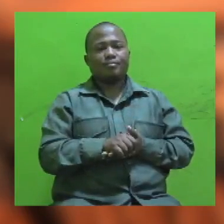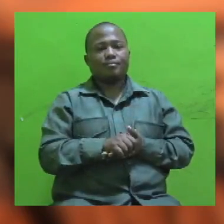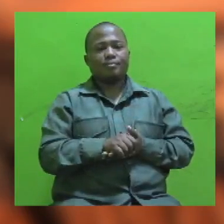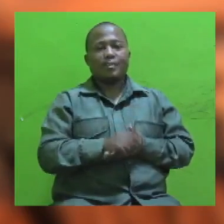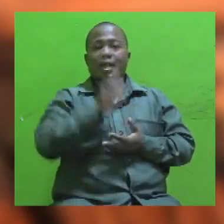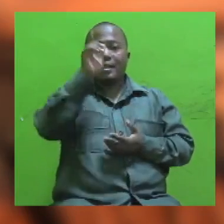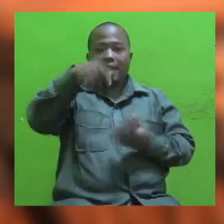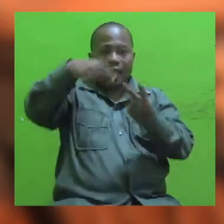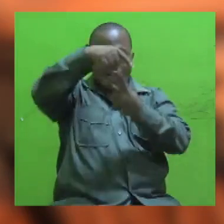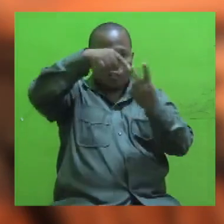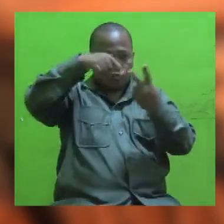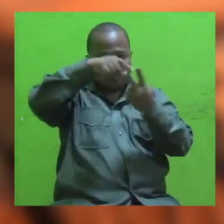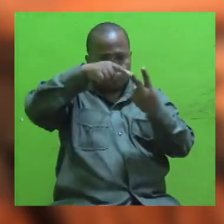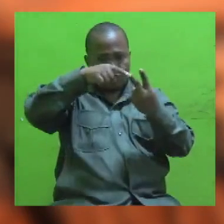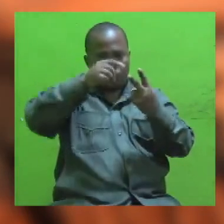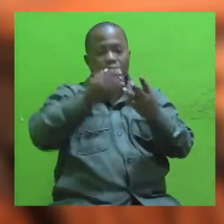There are two major reasons.